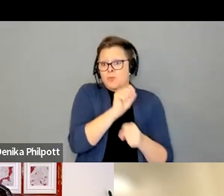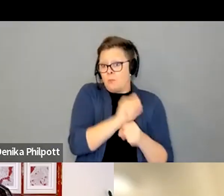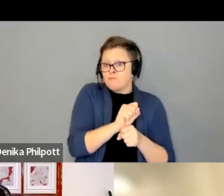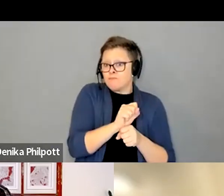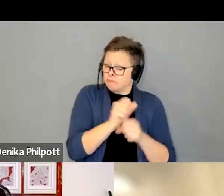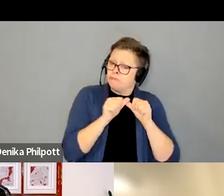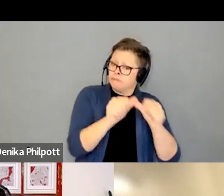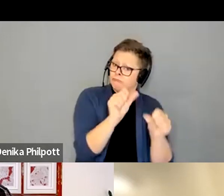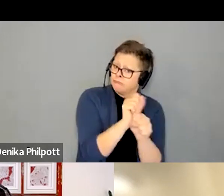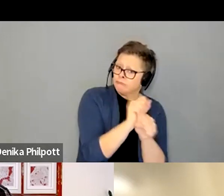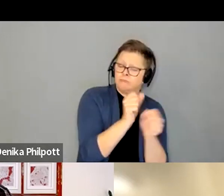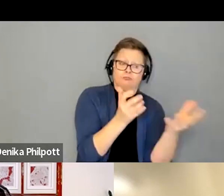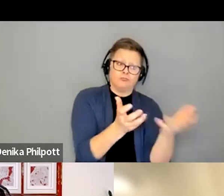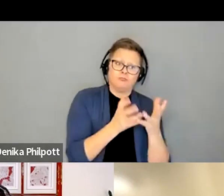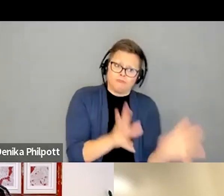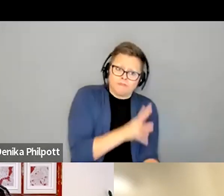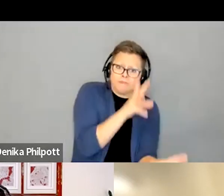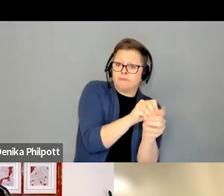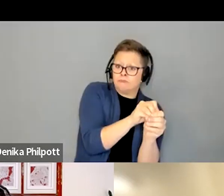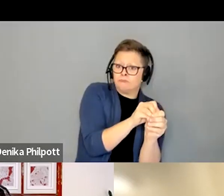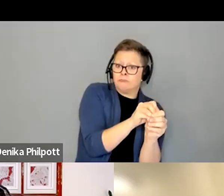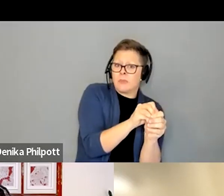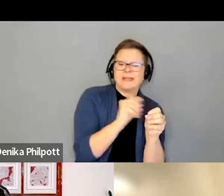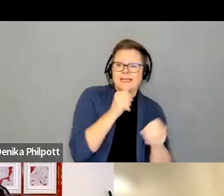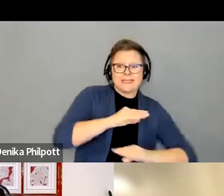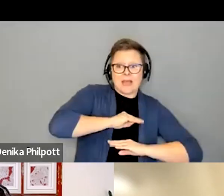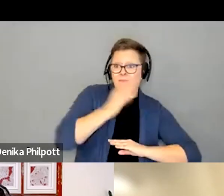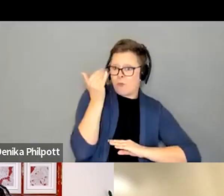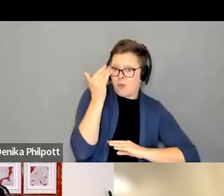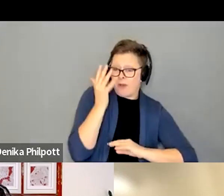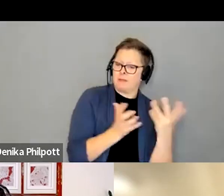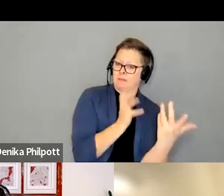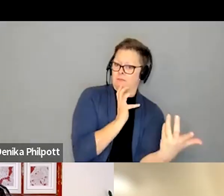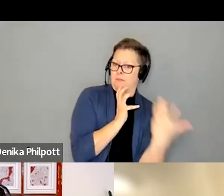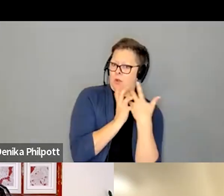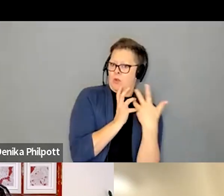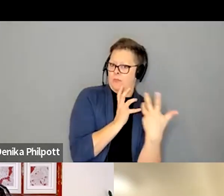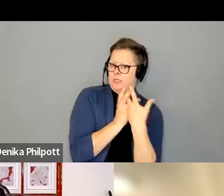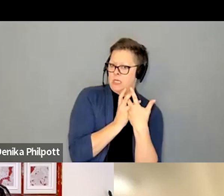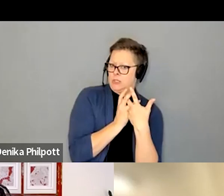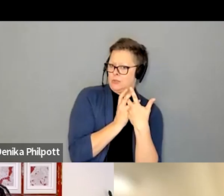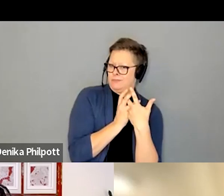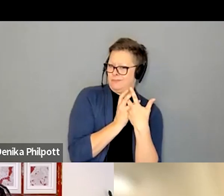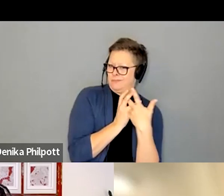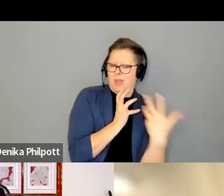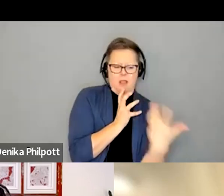to contribute. They're dissatisfied because the accommodation may not be enabling them to be fully empowered and to reach